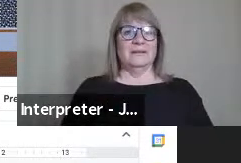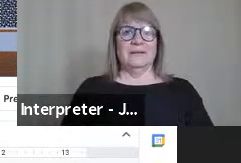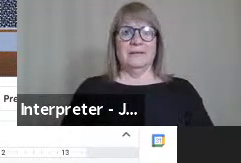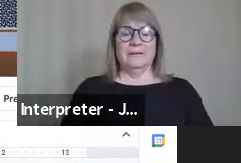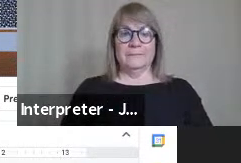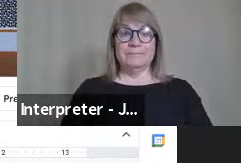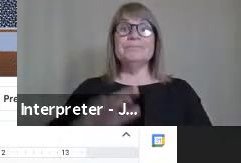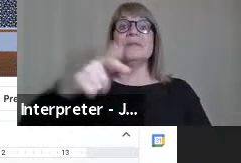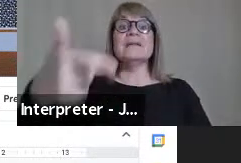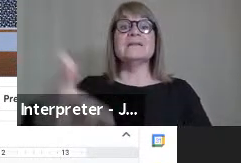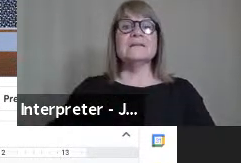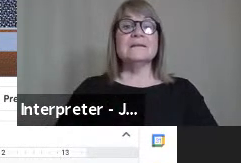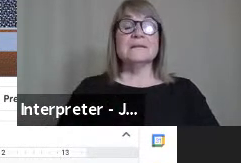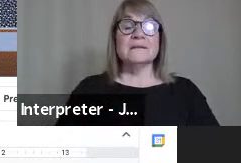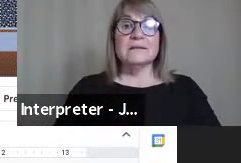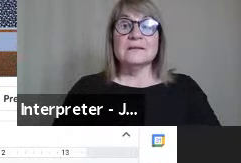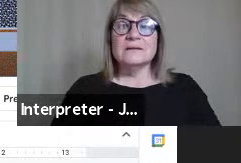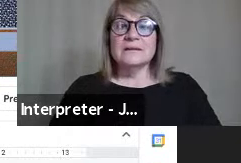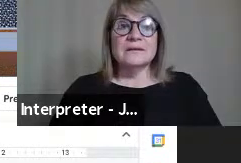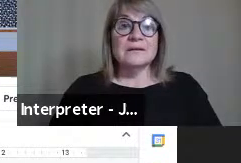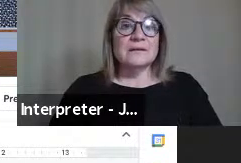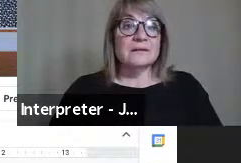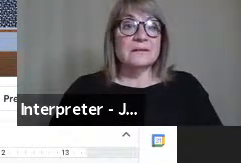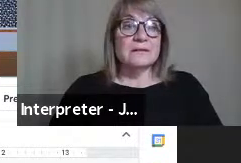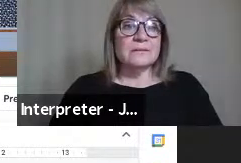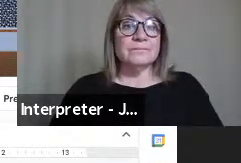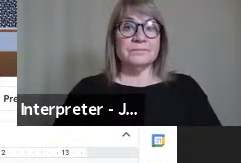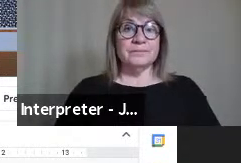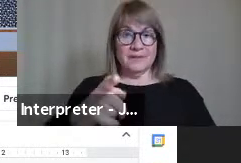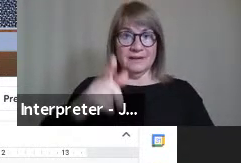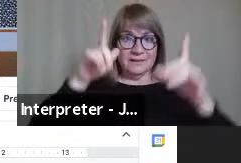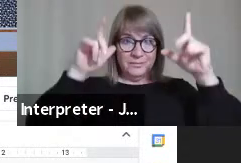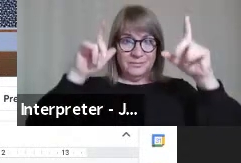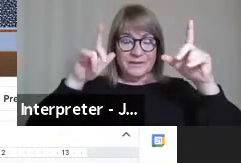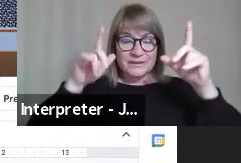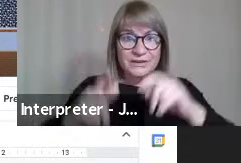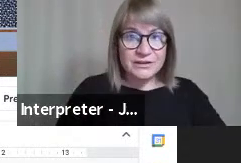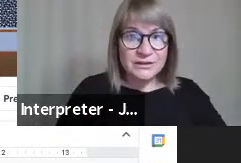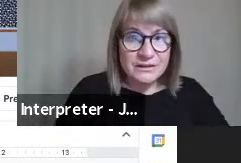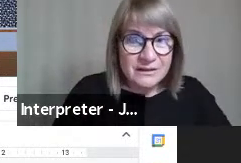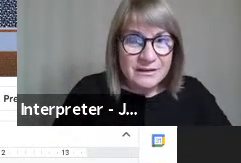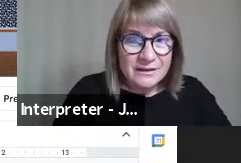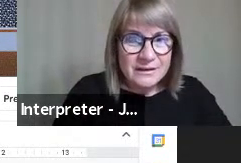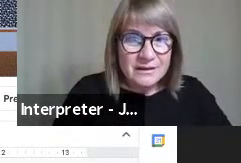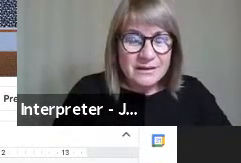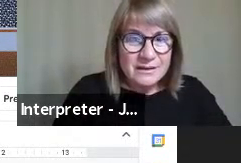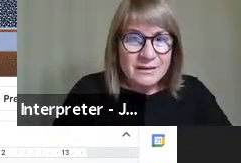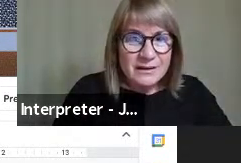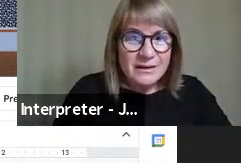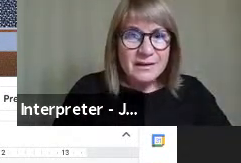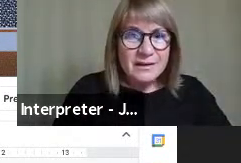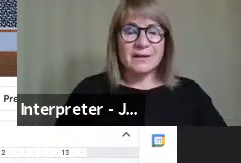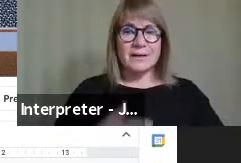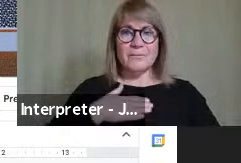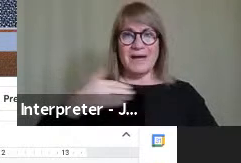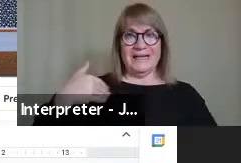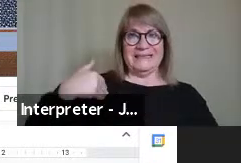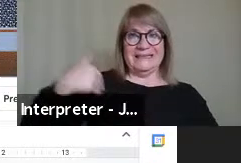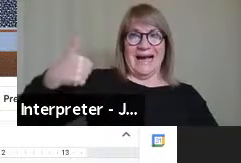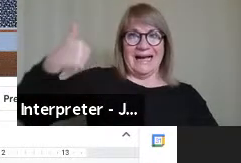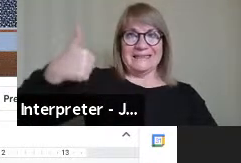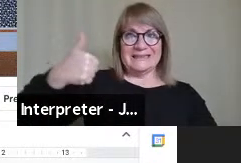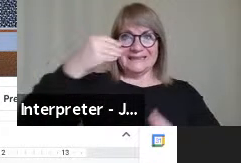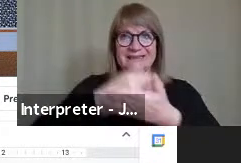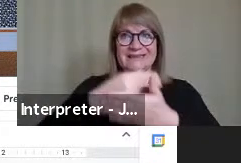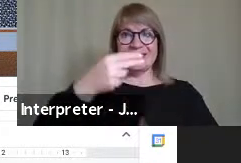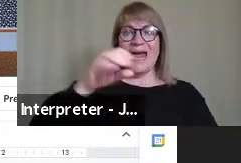next slide um this is a photo of a quick image description this is a photo of howie my youngest son